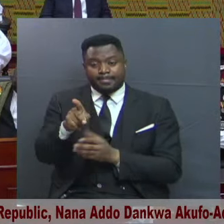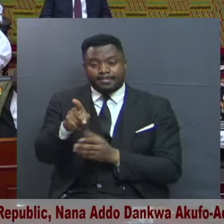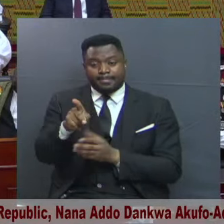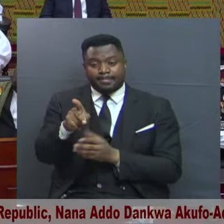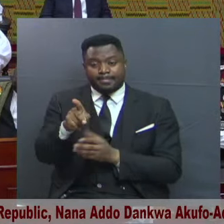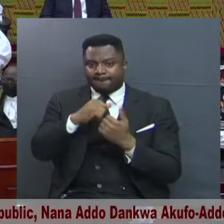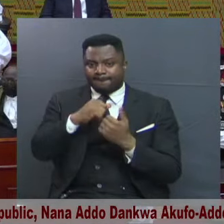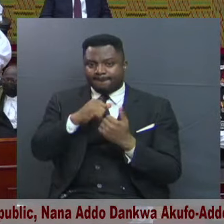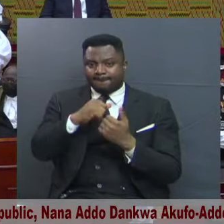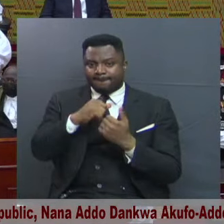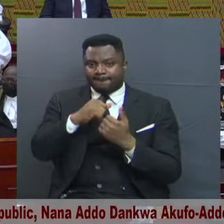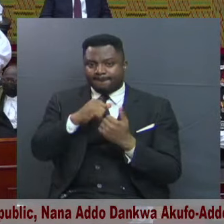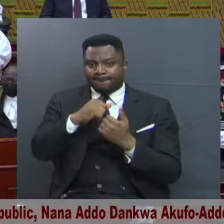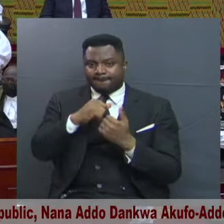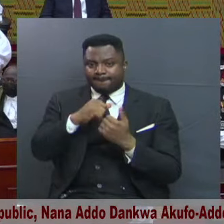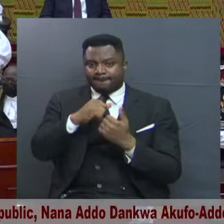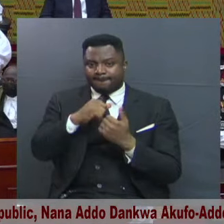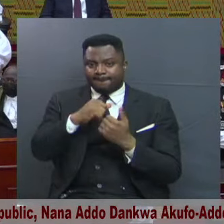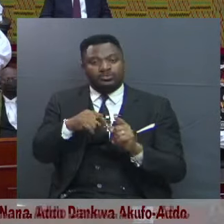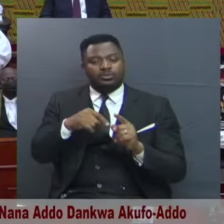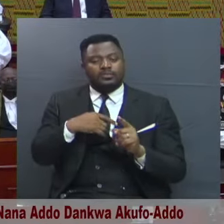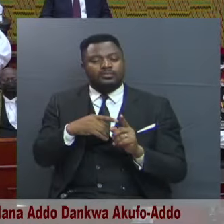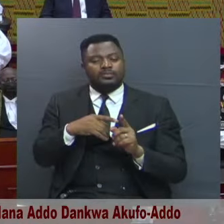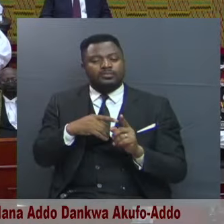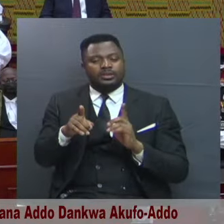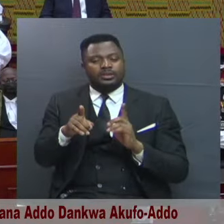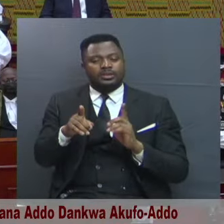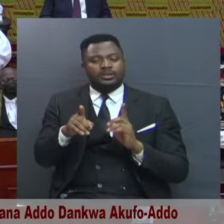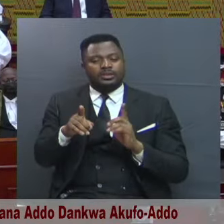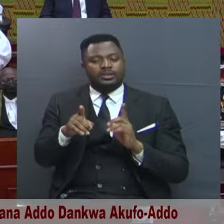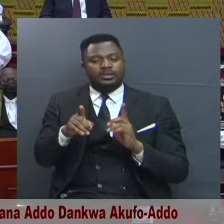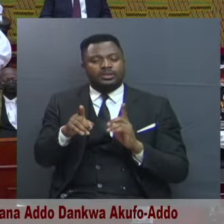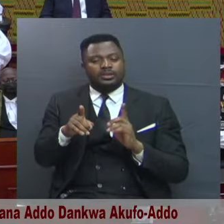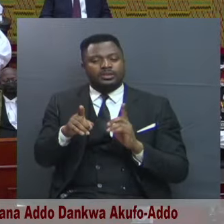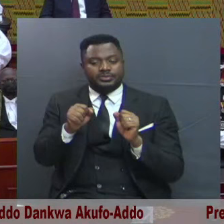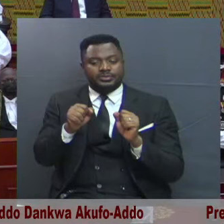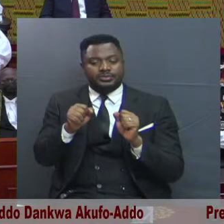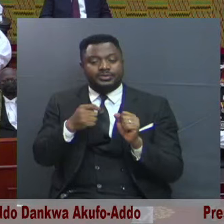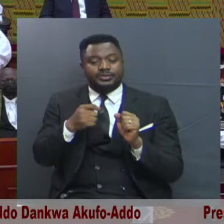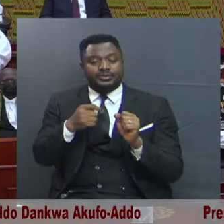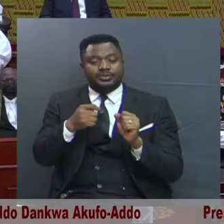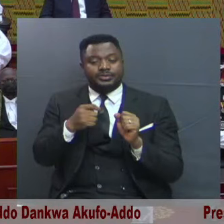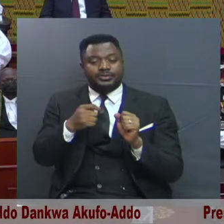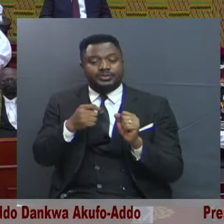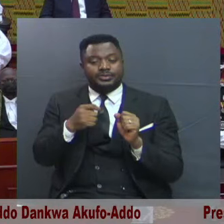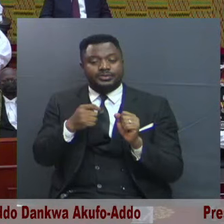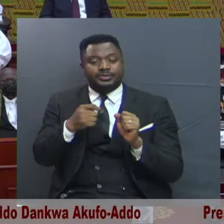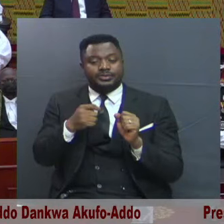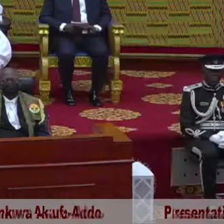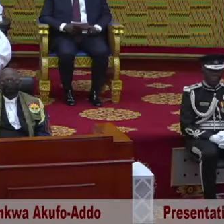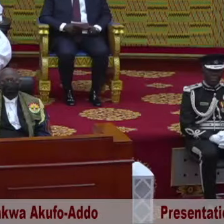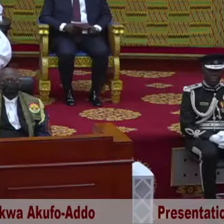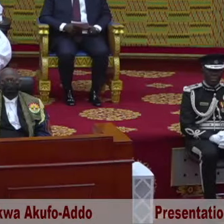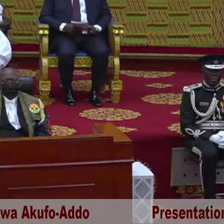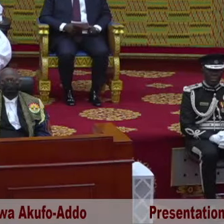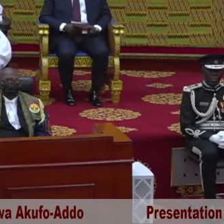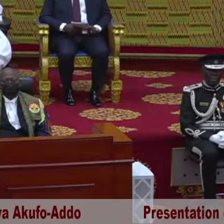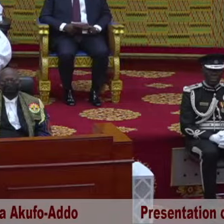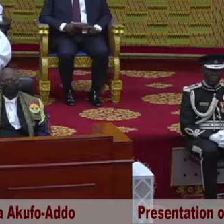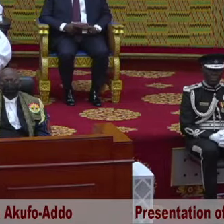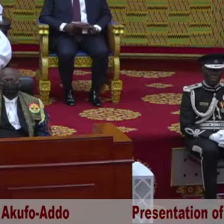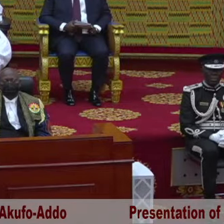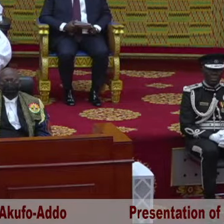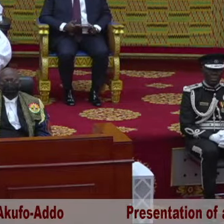not yet complete but we have done enough to be able to say that we have resolved the problem of the disgraceful